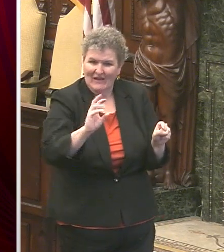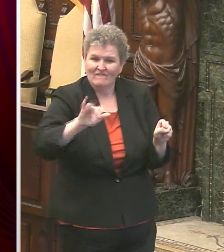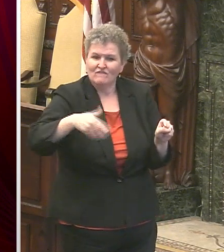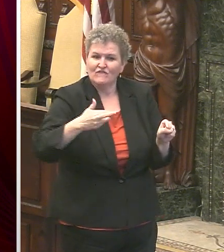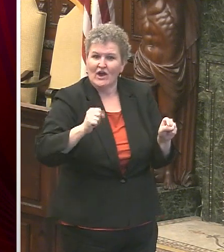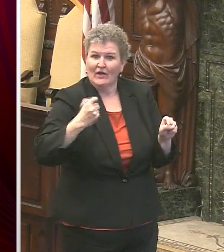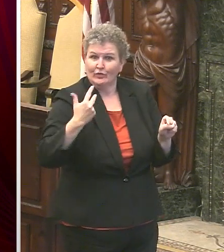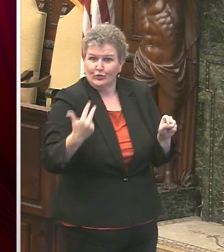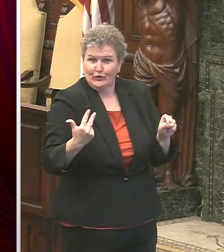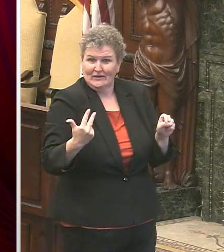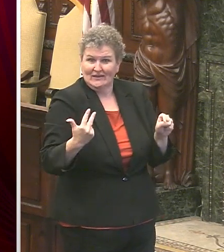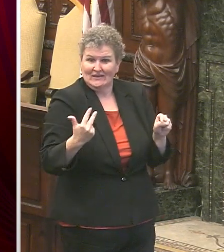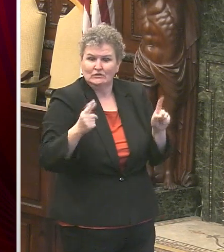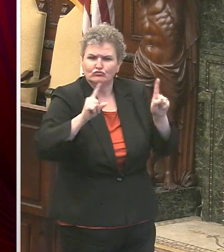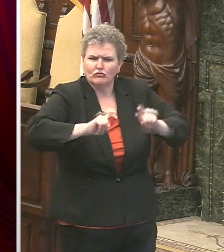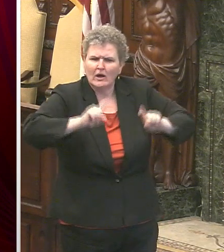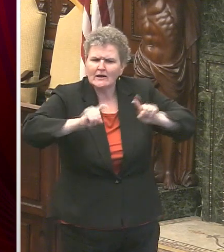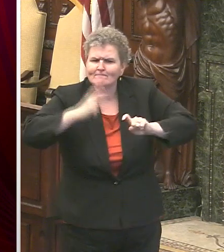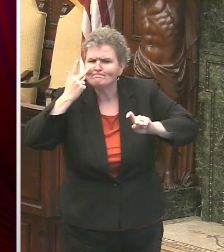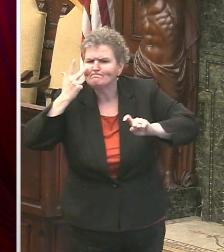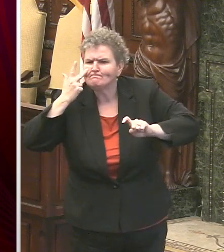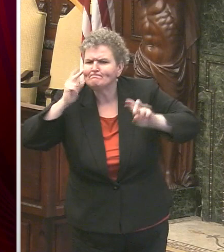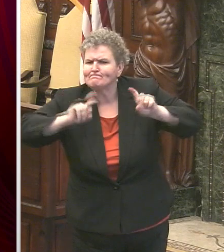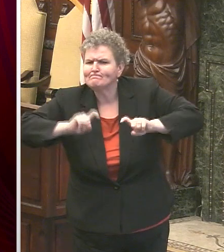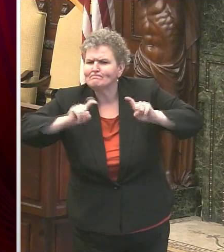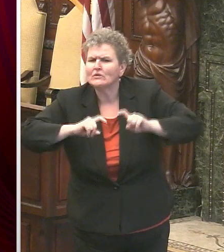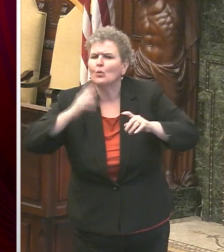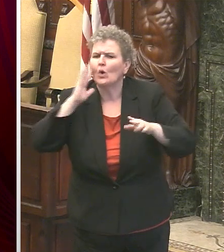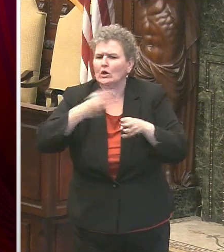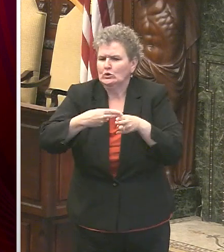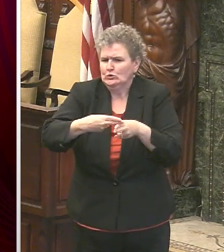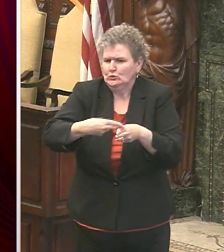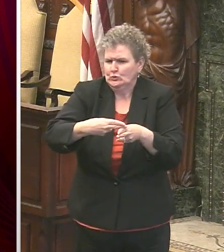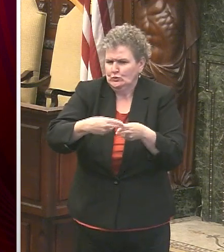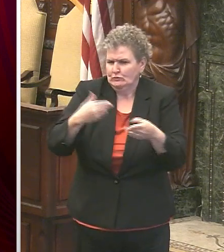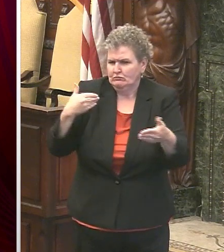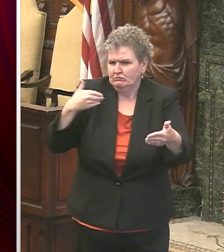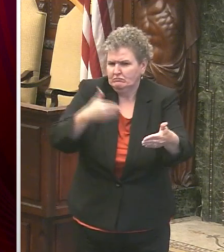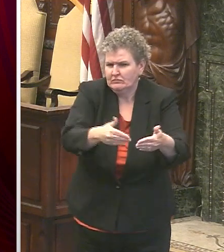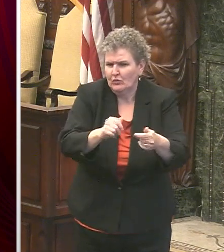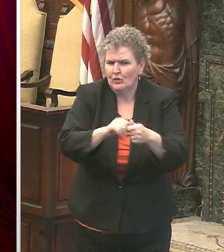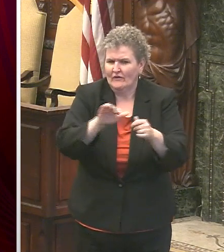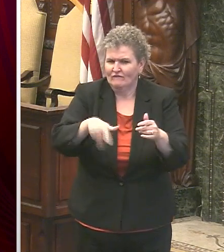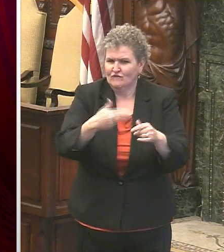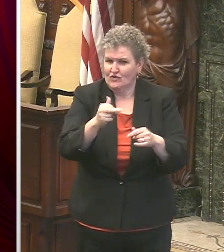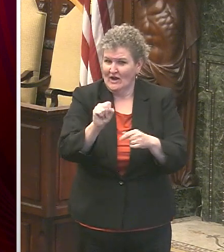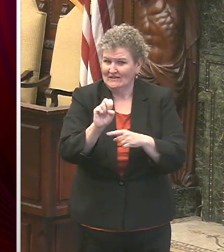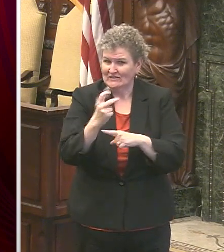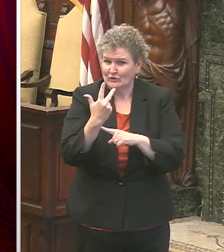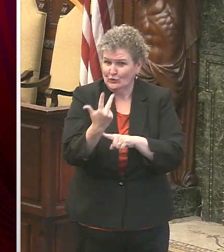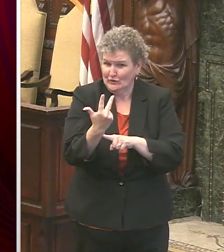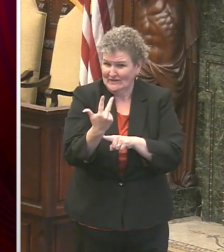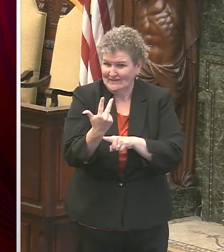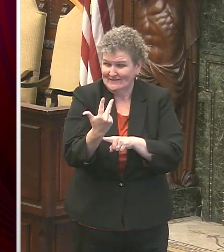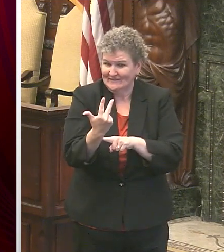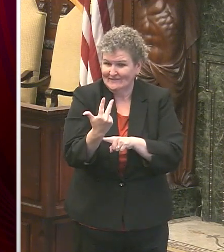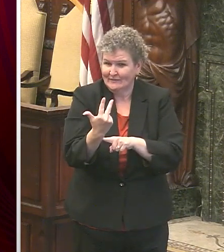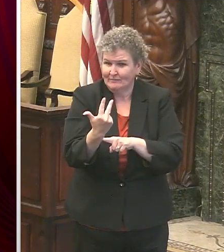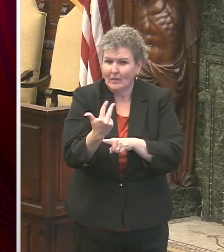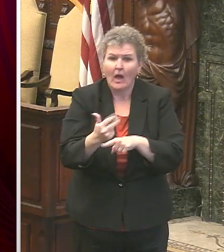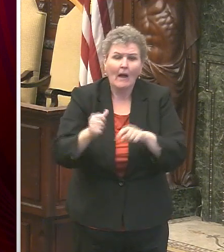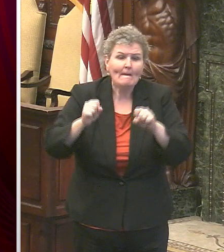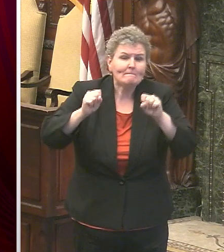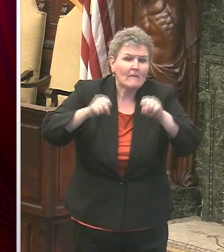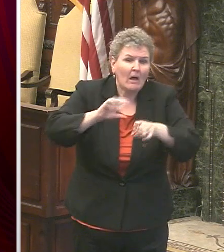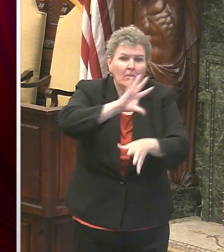of the studies, or will be in those phase 3 trials by the end of 2020, which means that there's potential for as many as 6 vaccines